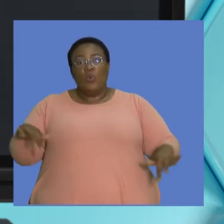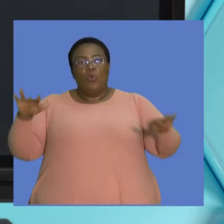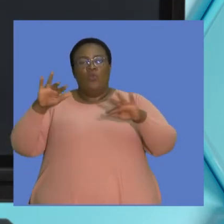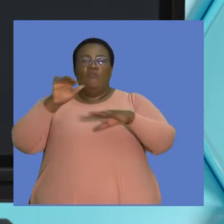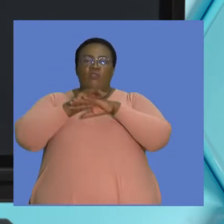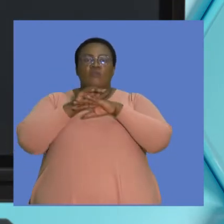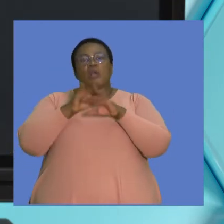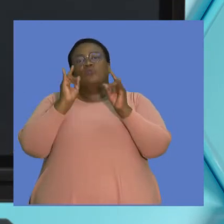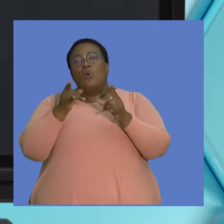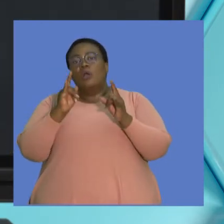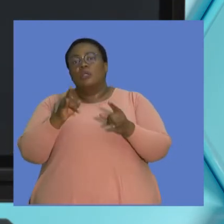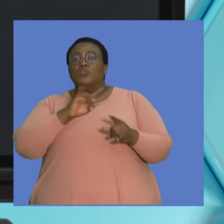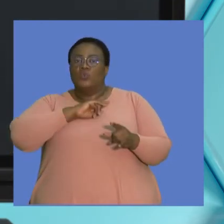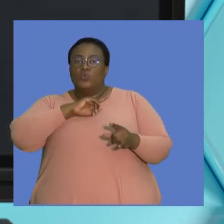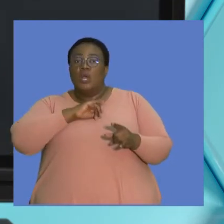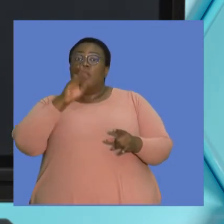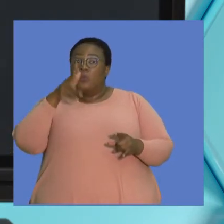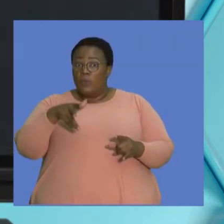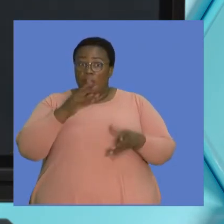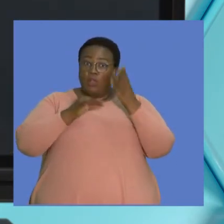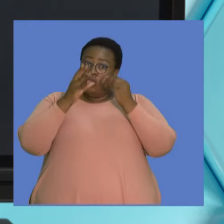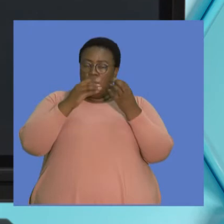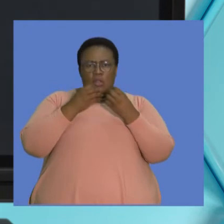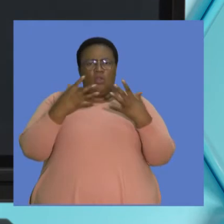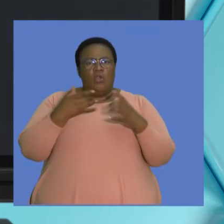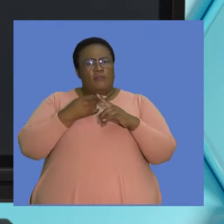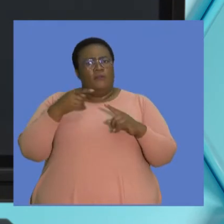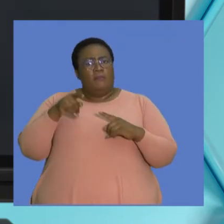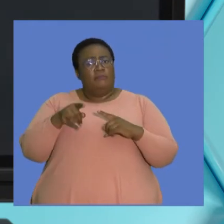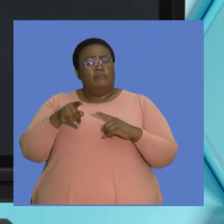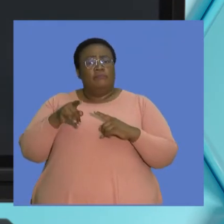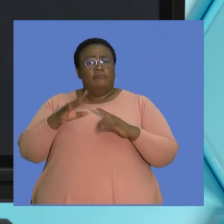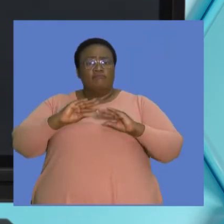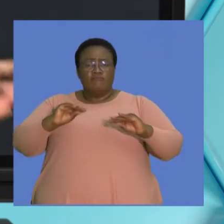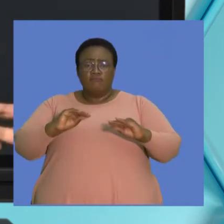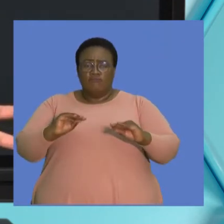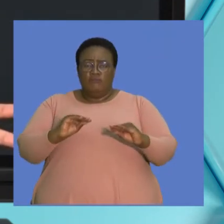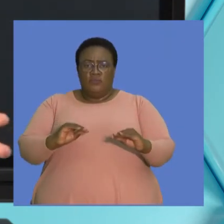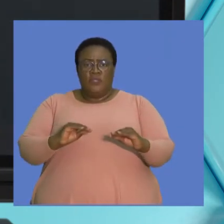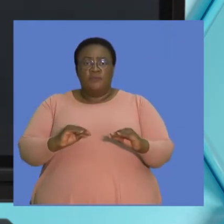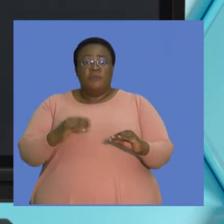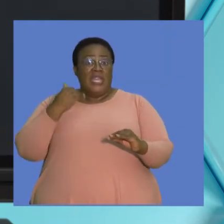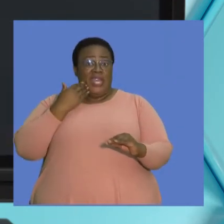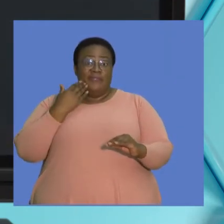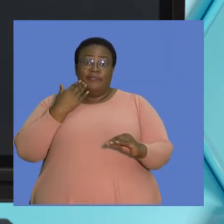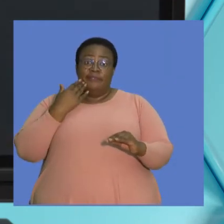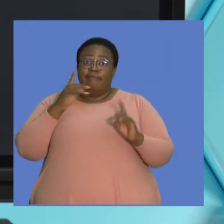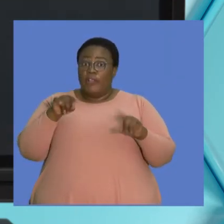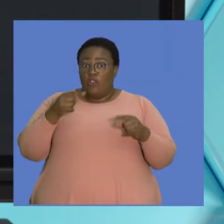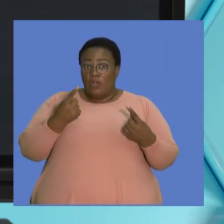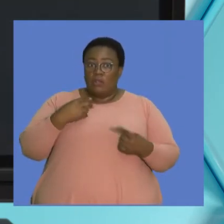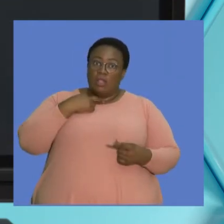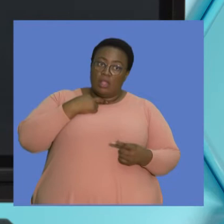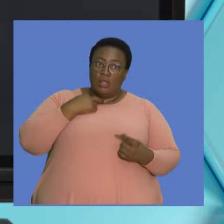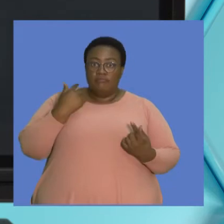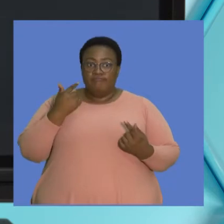actually watching, because they're really going to benefit from all these lessons that we are doing. And if they couldn't, next time they